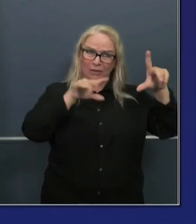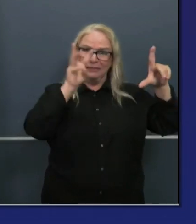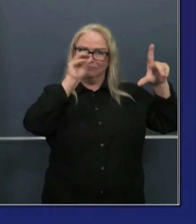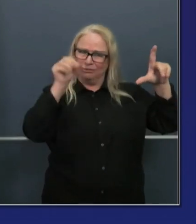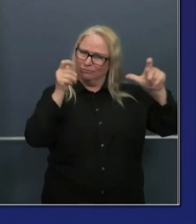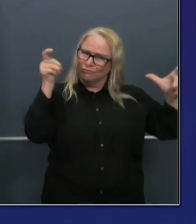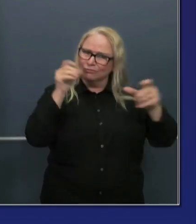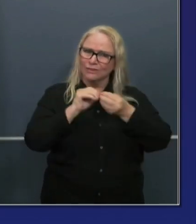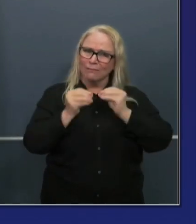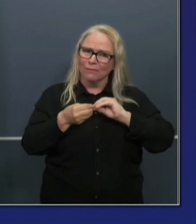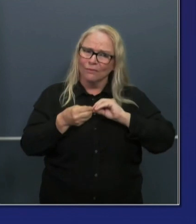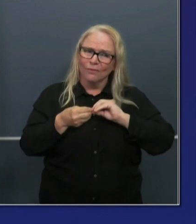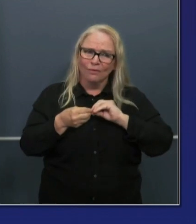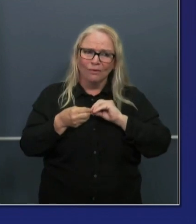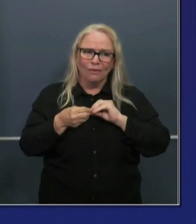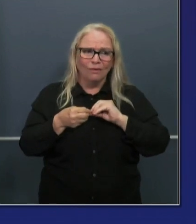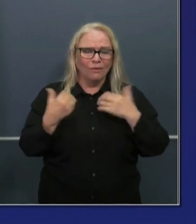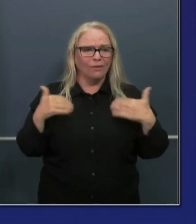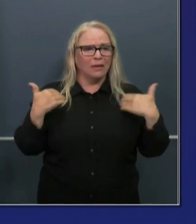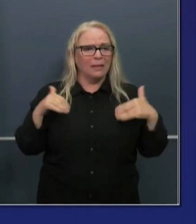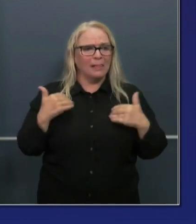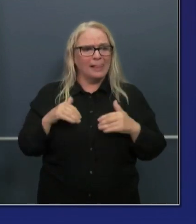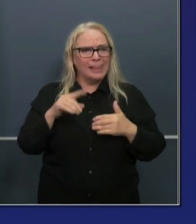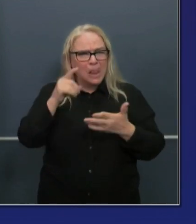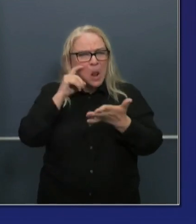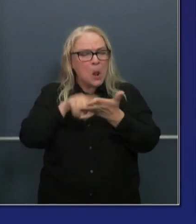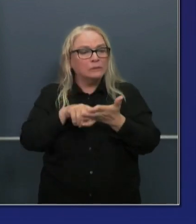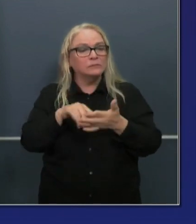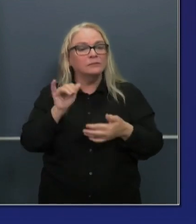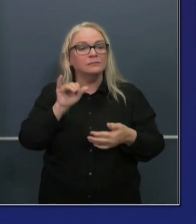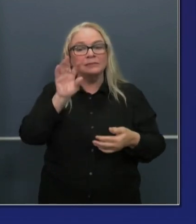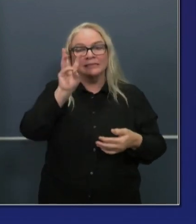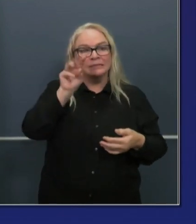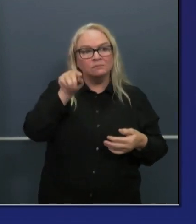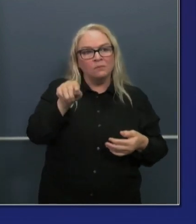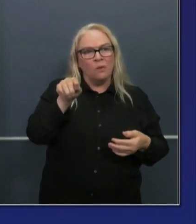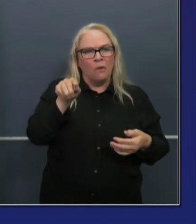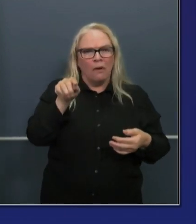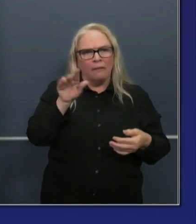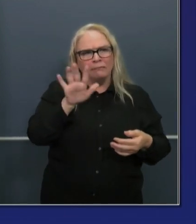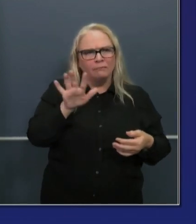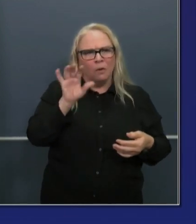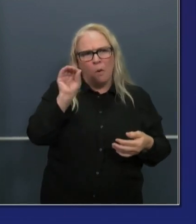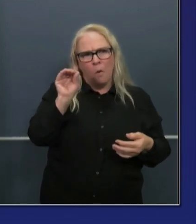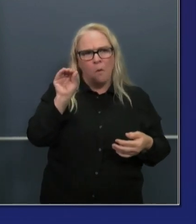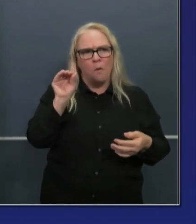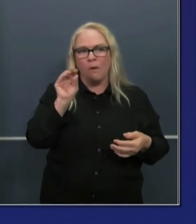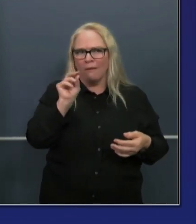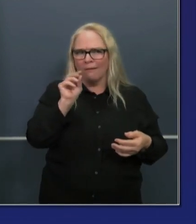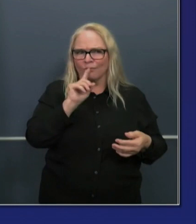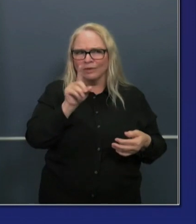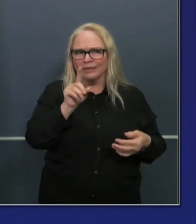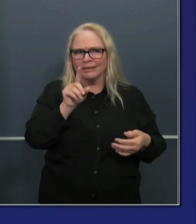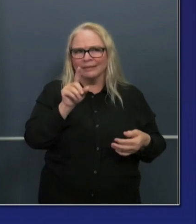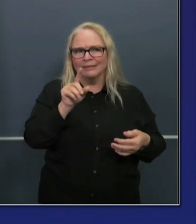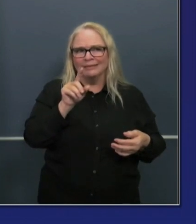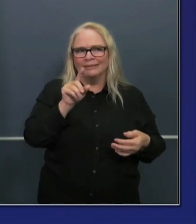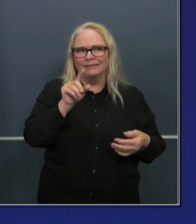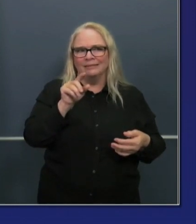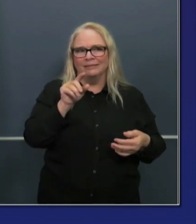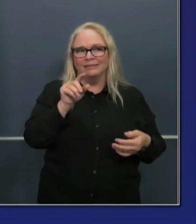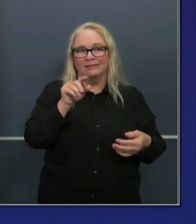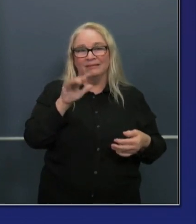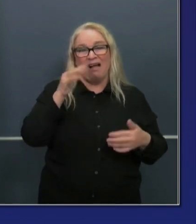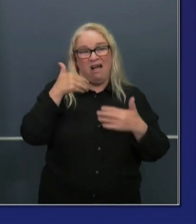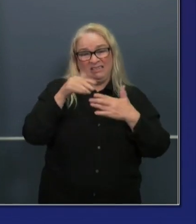should note there's a decimal point missing from that 6% if you consider the 7-day positivity